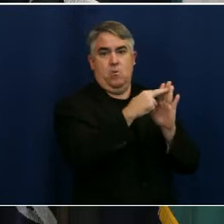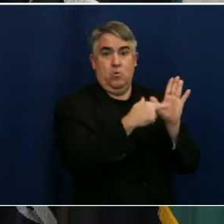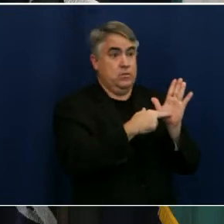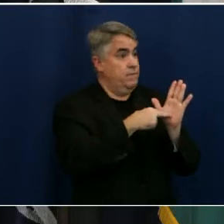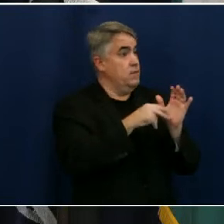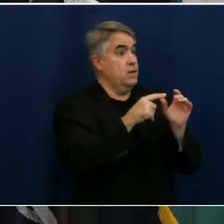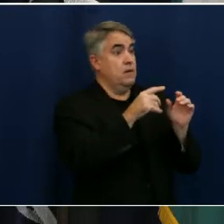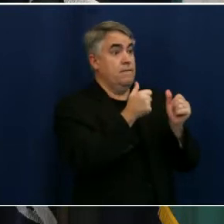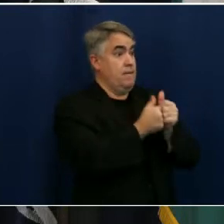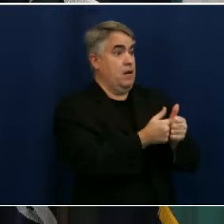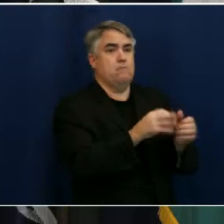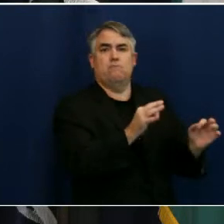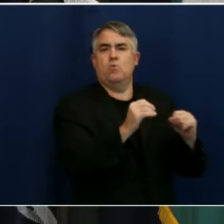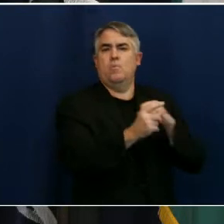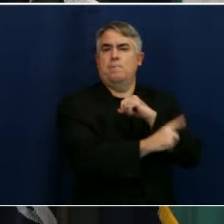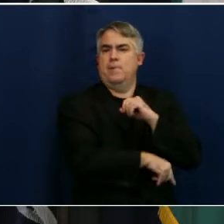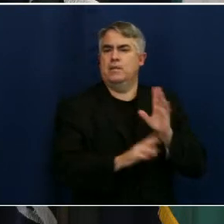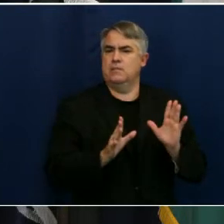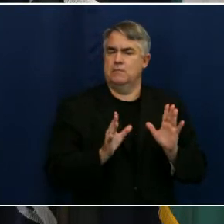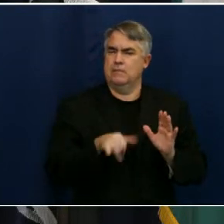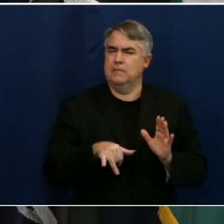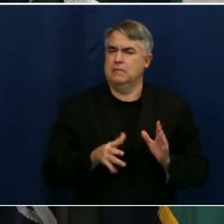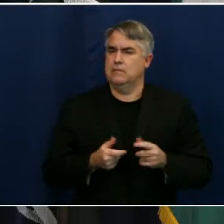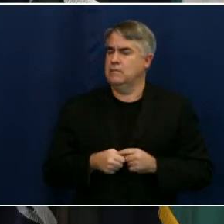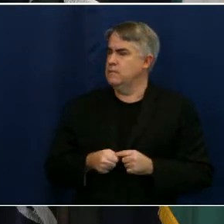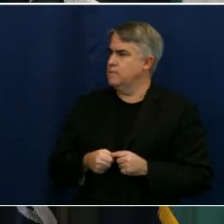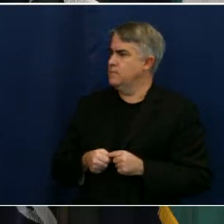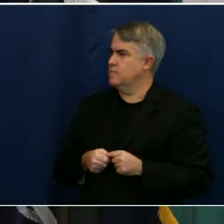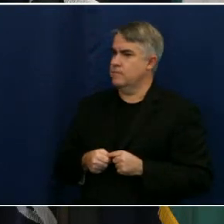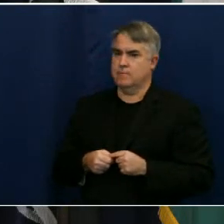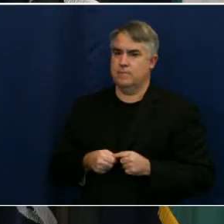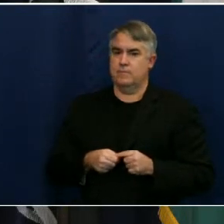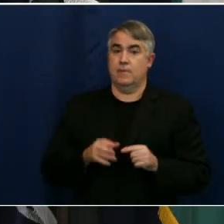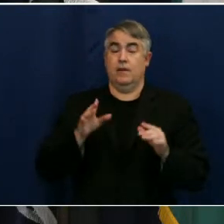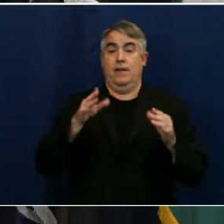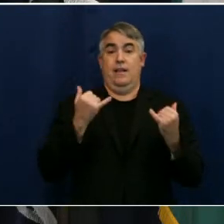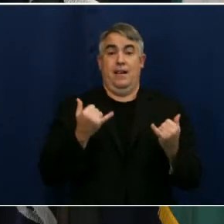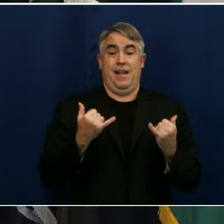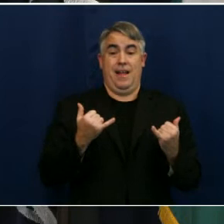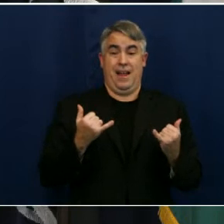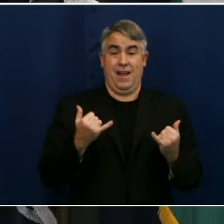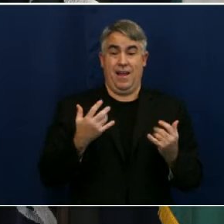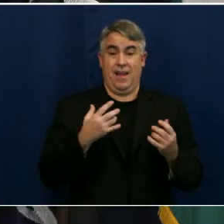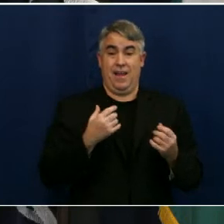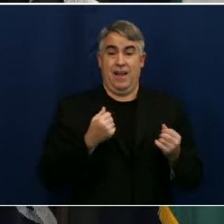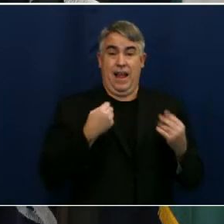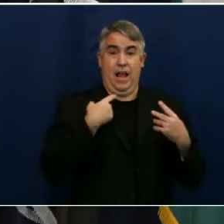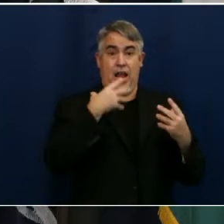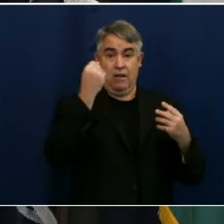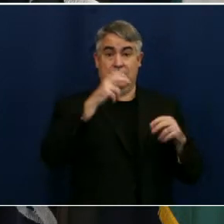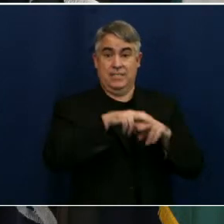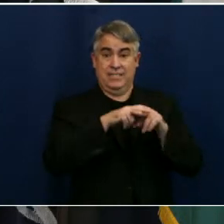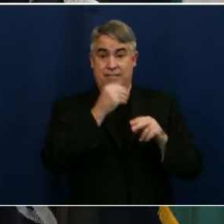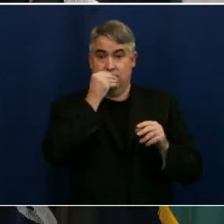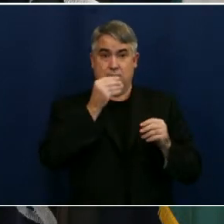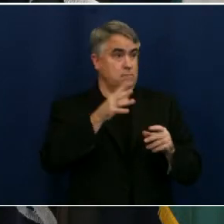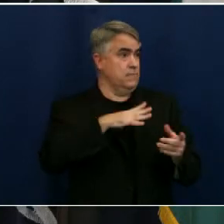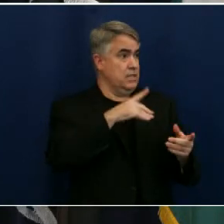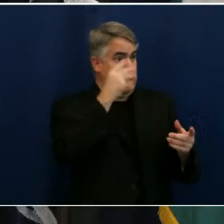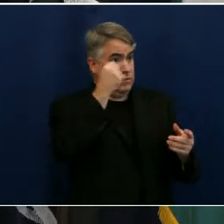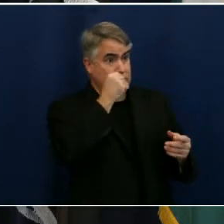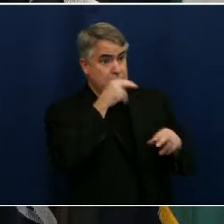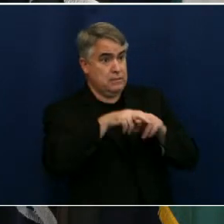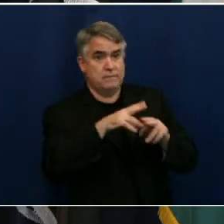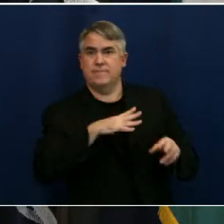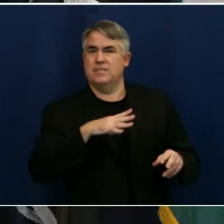were sent the letter because of outdoor dining, then it would no longer apply. Okay, thank you. Thank you. Next